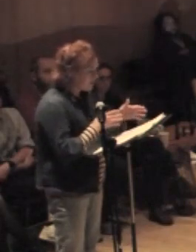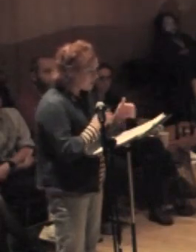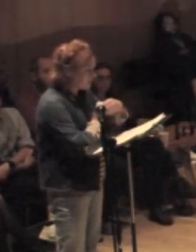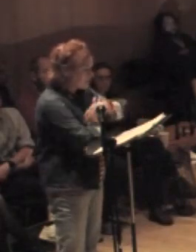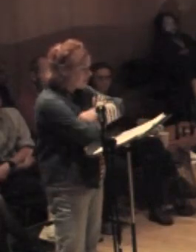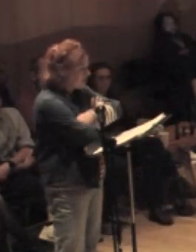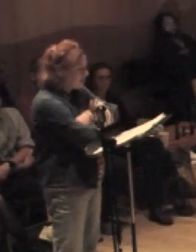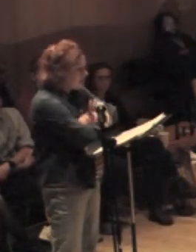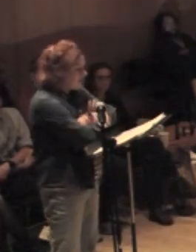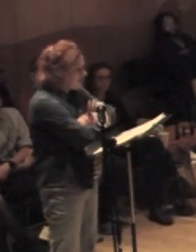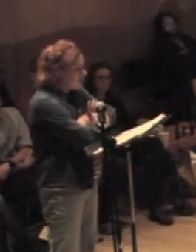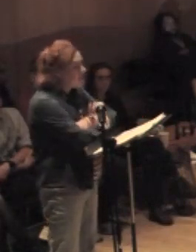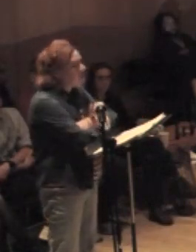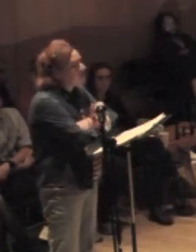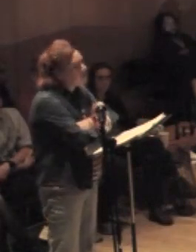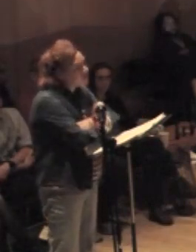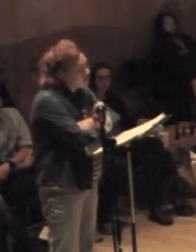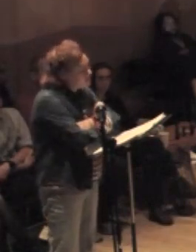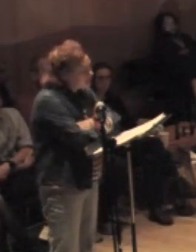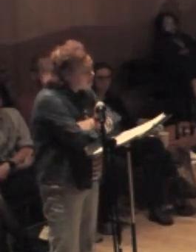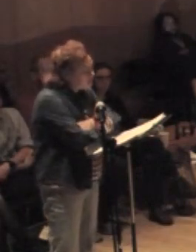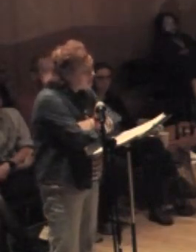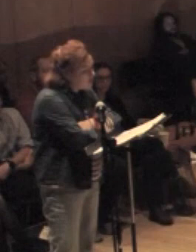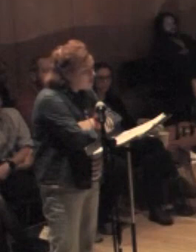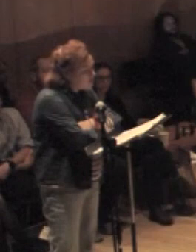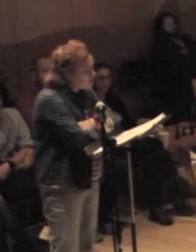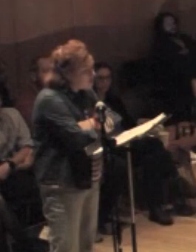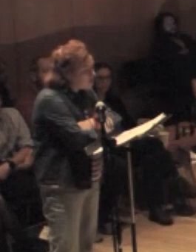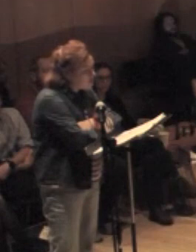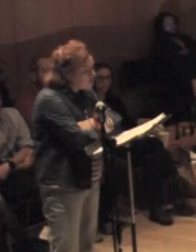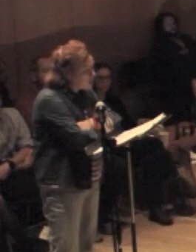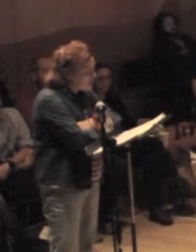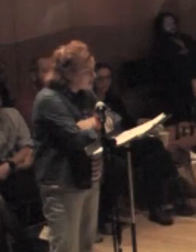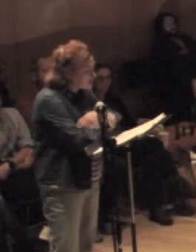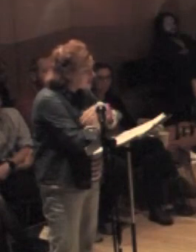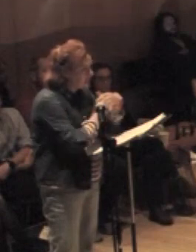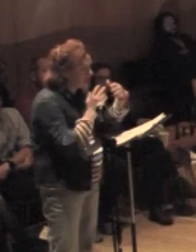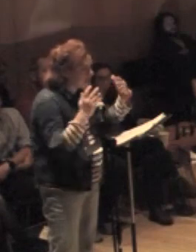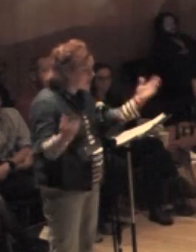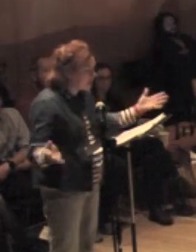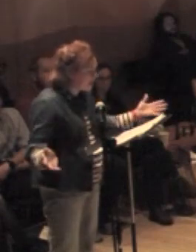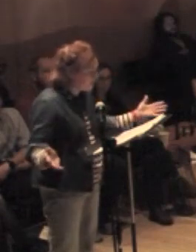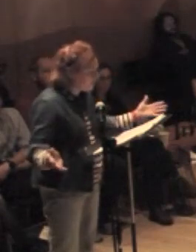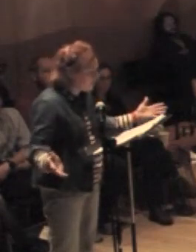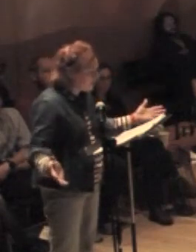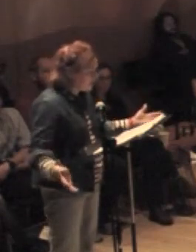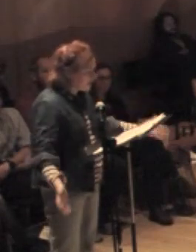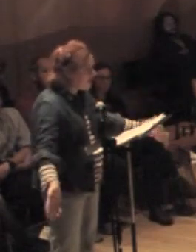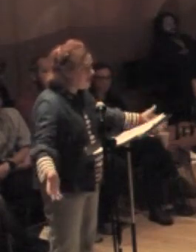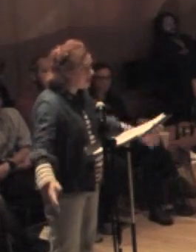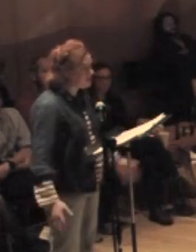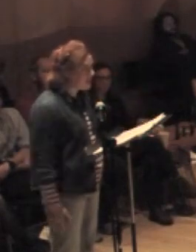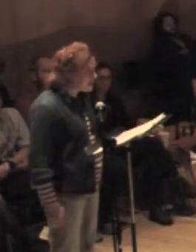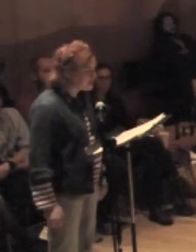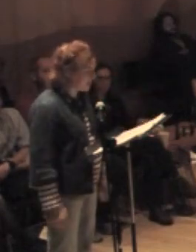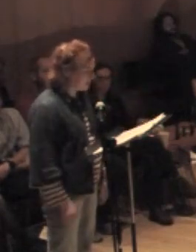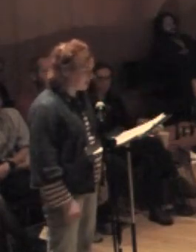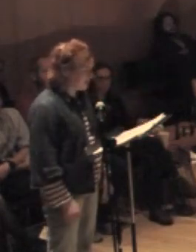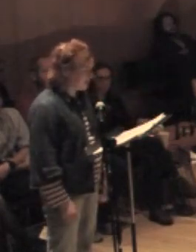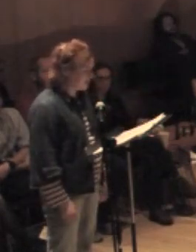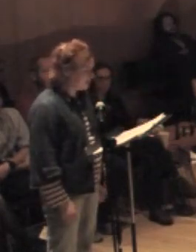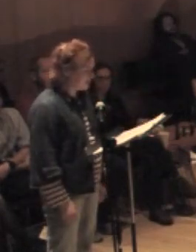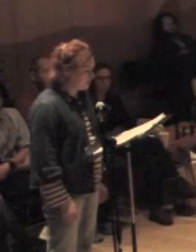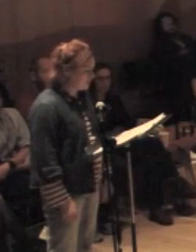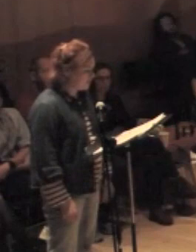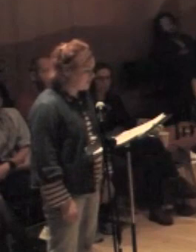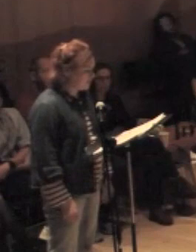to pay the rent that man will get almost all of our money just so that we get to live here in his basement it